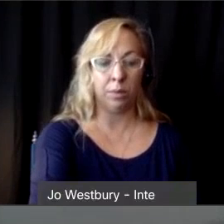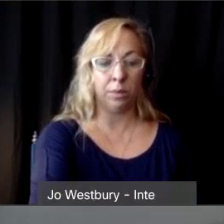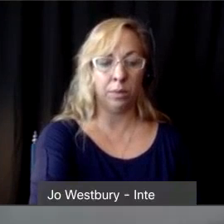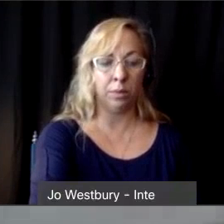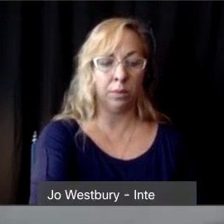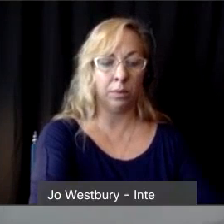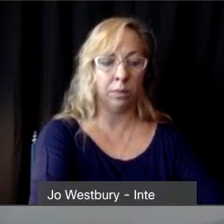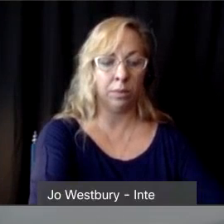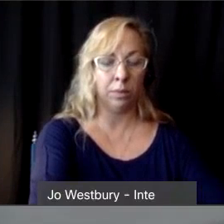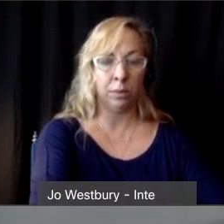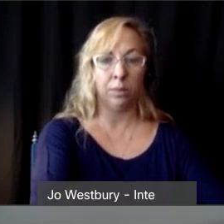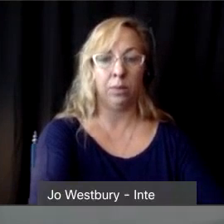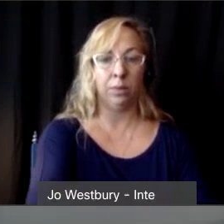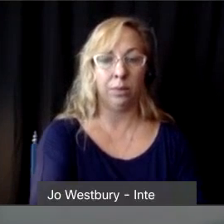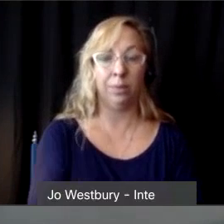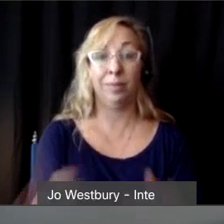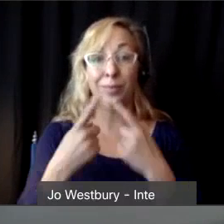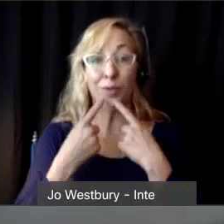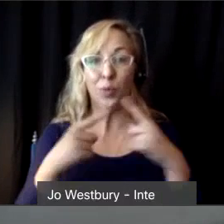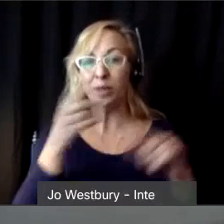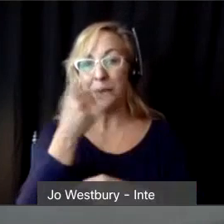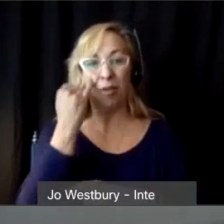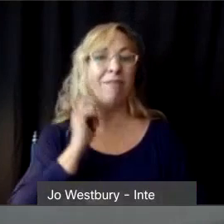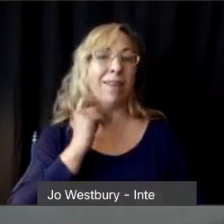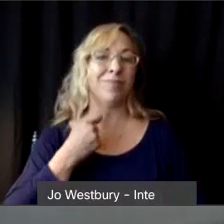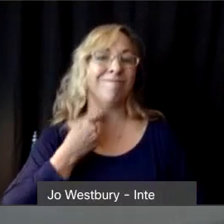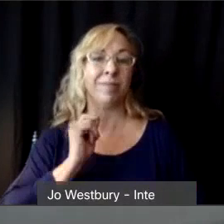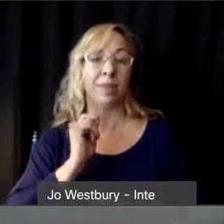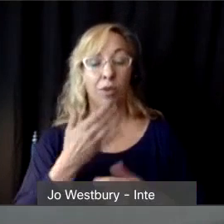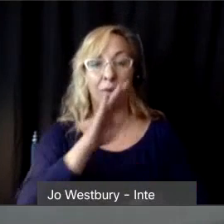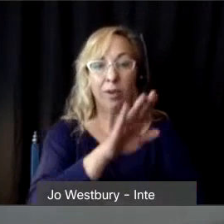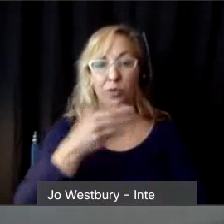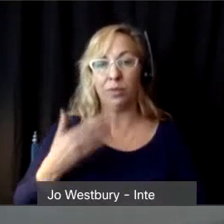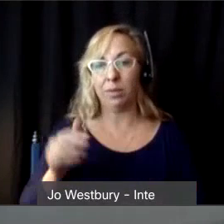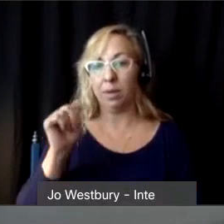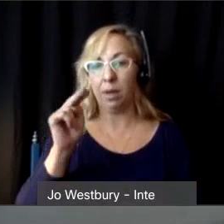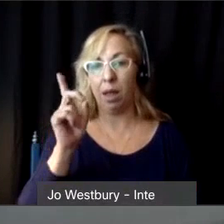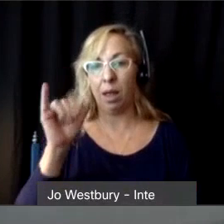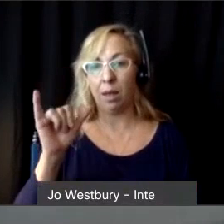Works better if I unmute myself. Good afternoon, everyone. This is Andy Reese,